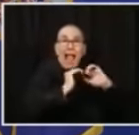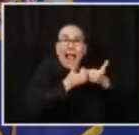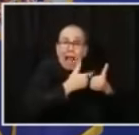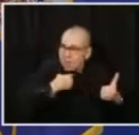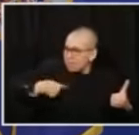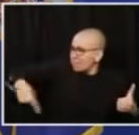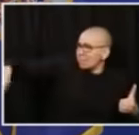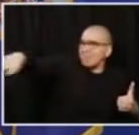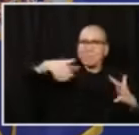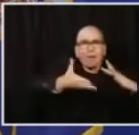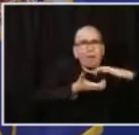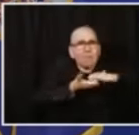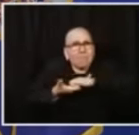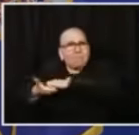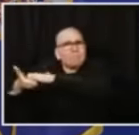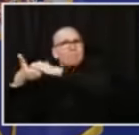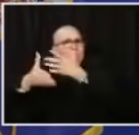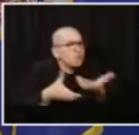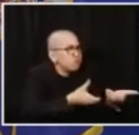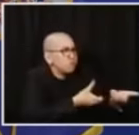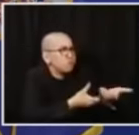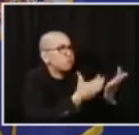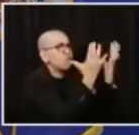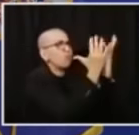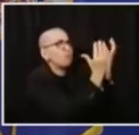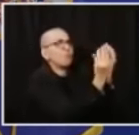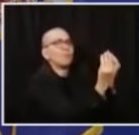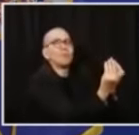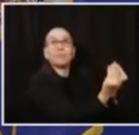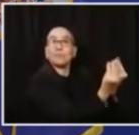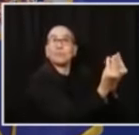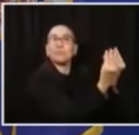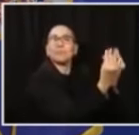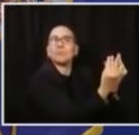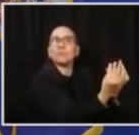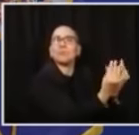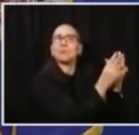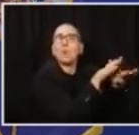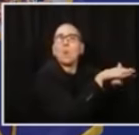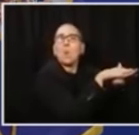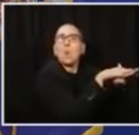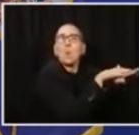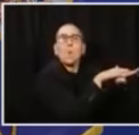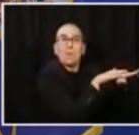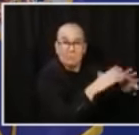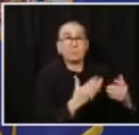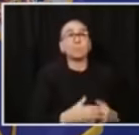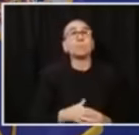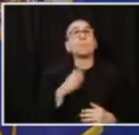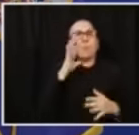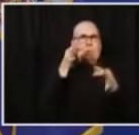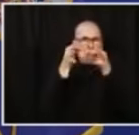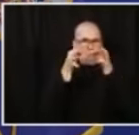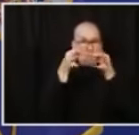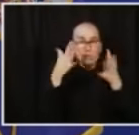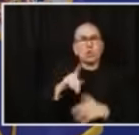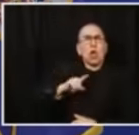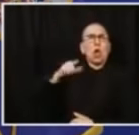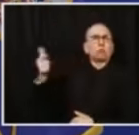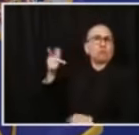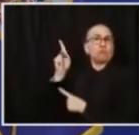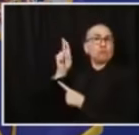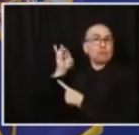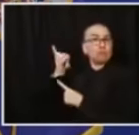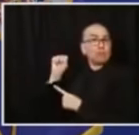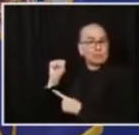Just want to tell you a little bit more, and then I'm going to turn it over to Chris, about our prioritization scheme here. As the governor mentioned, this